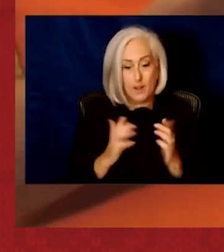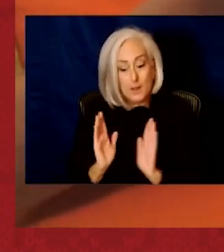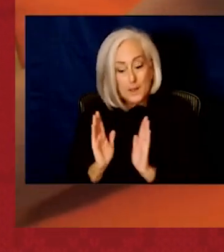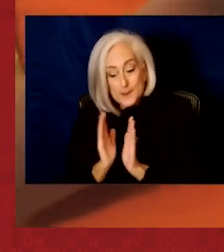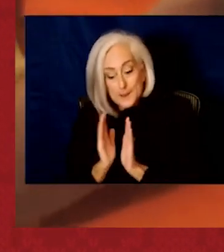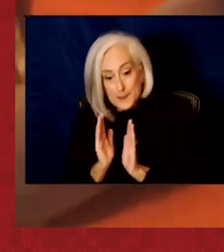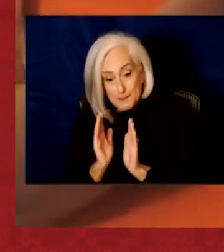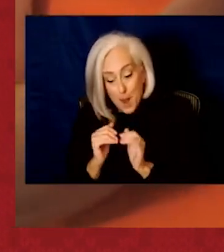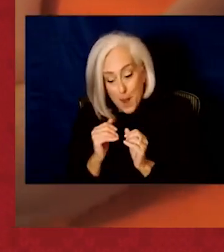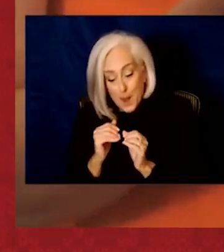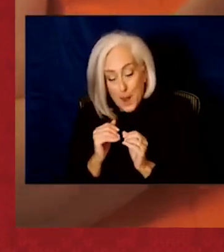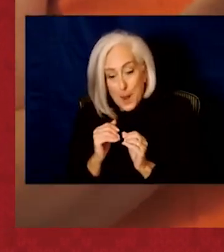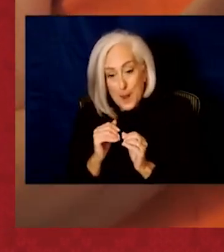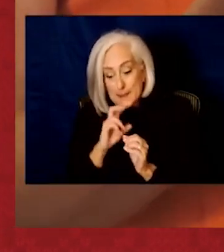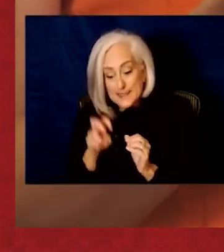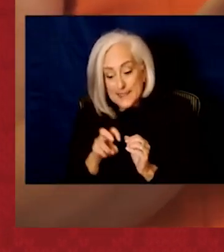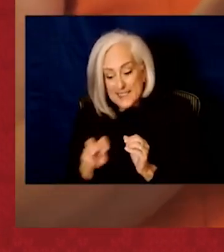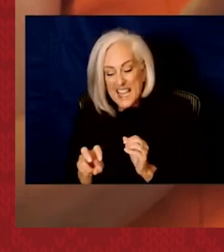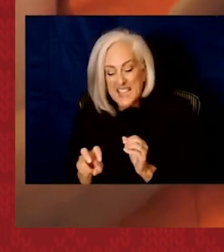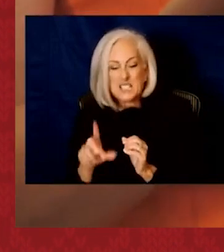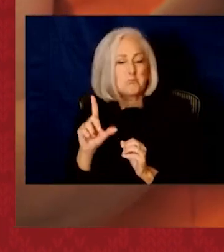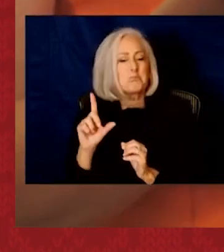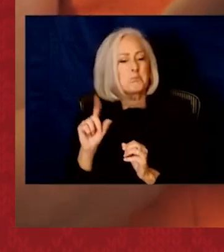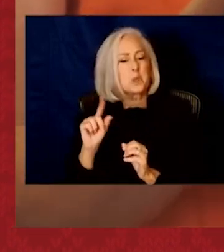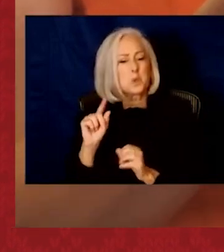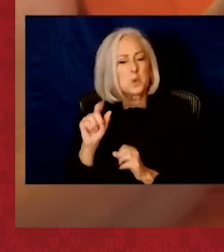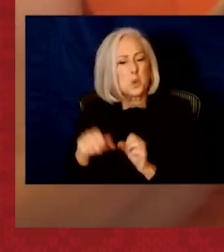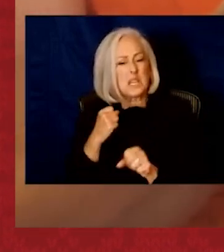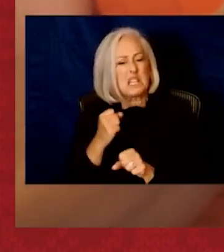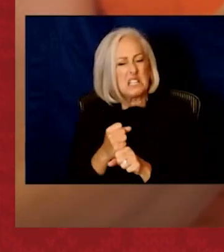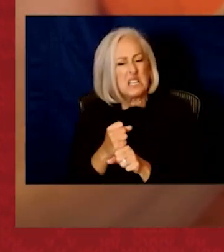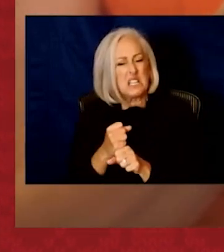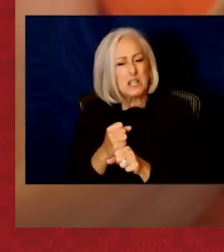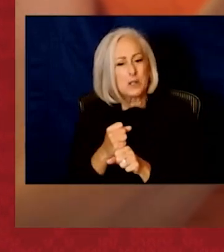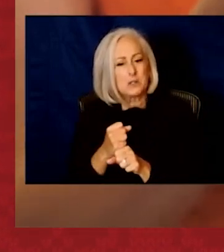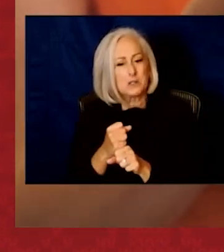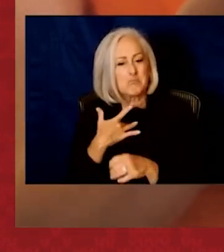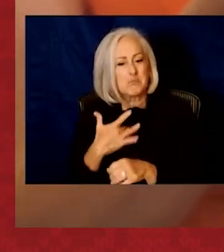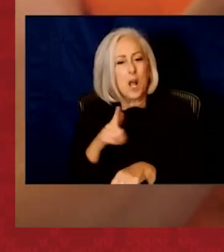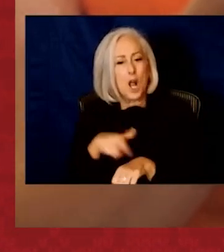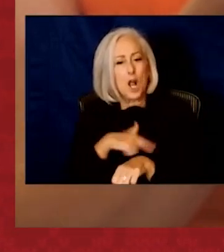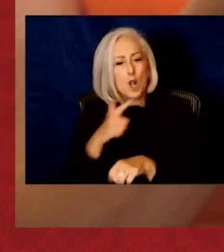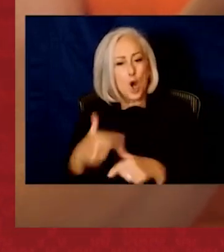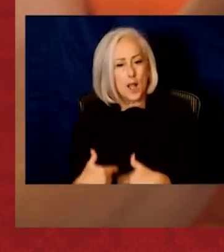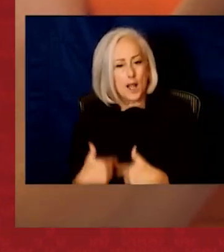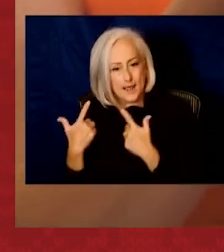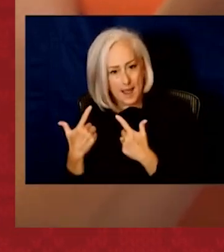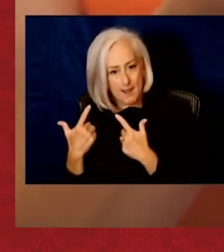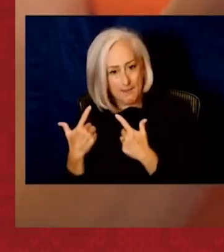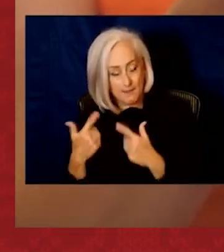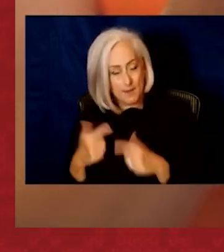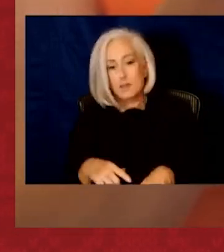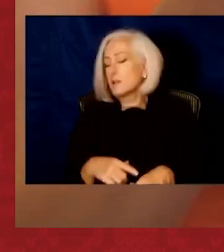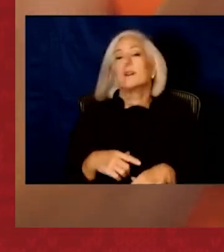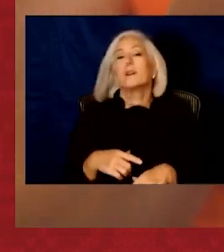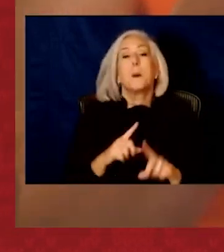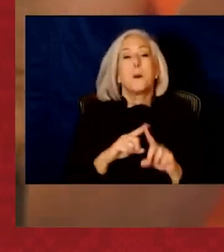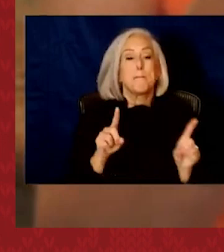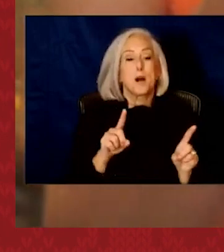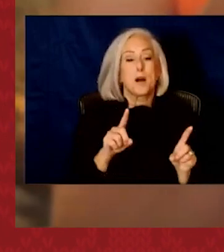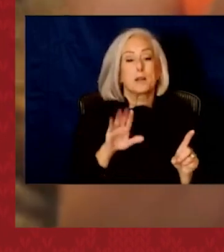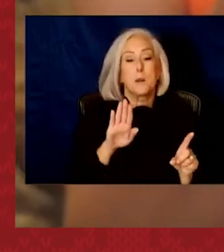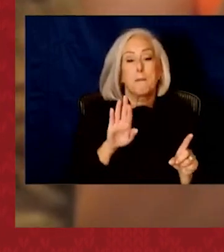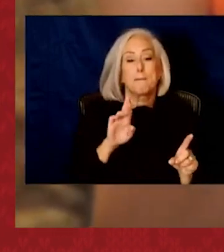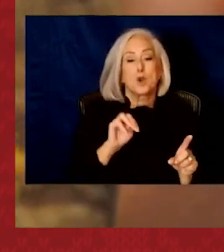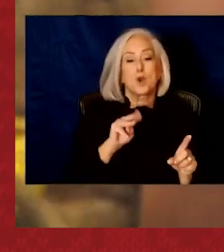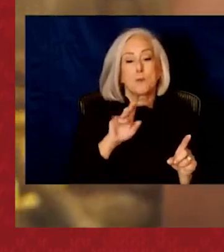around here, 20 years would be a long life for them. But something along the lines of a Burmese python,